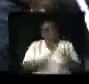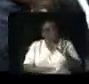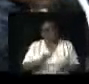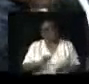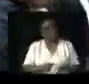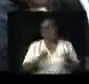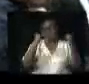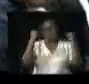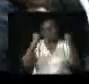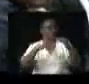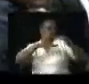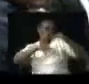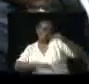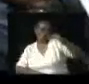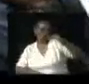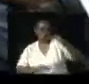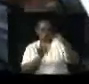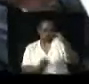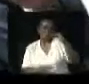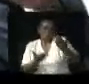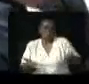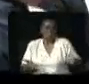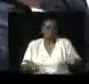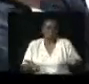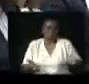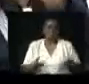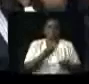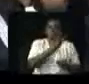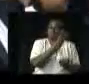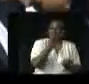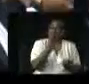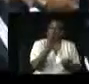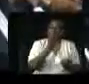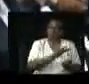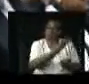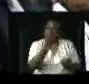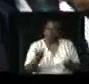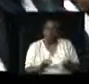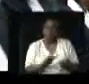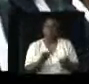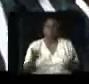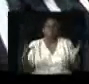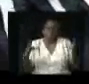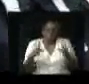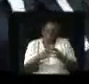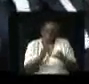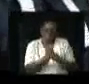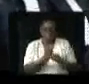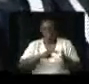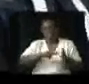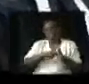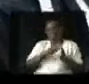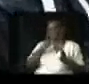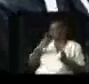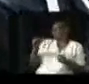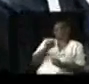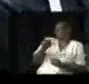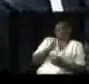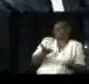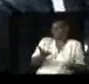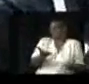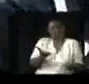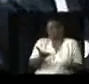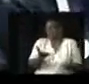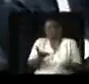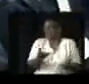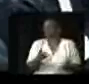all three powers are equal to each other, but in practice, it seems different. However, Judge Seuratan told them